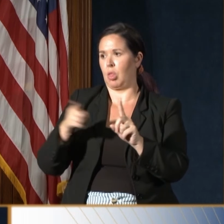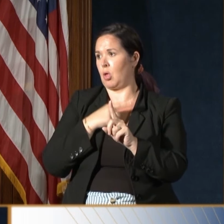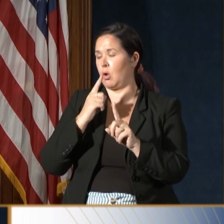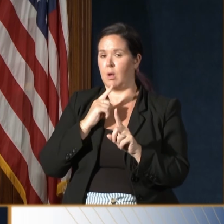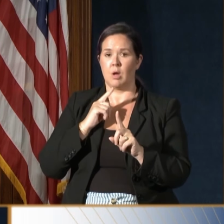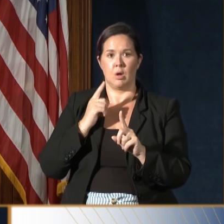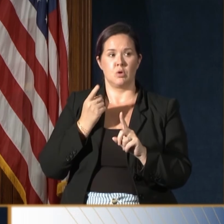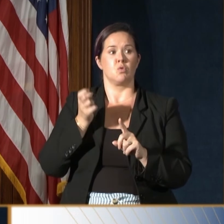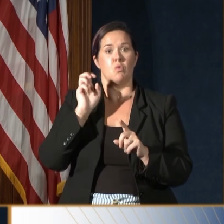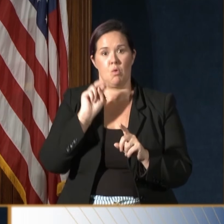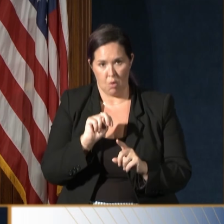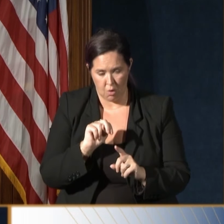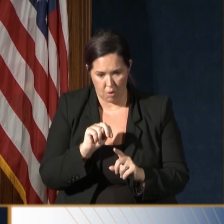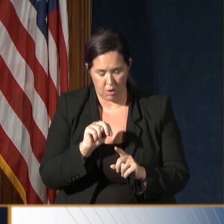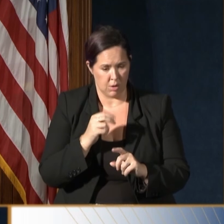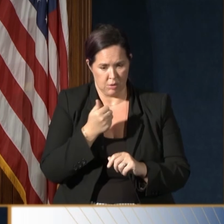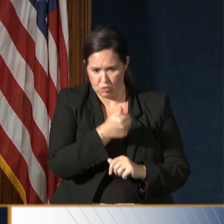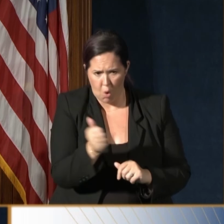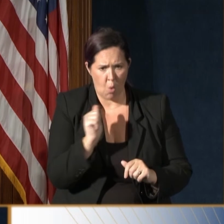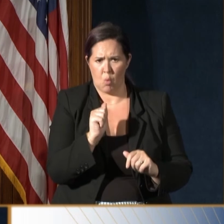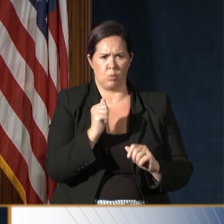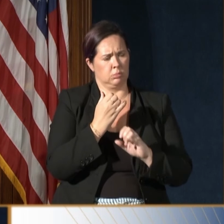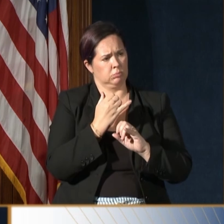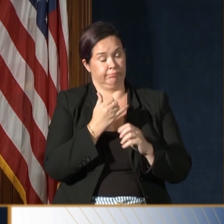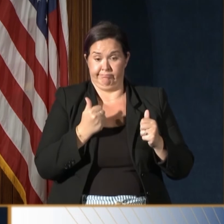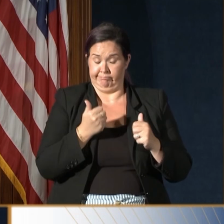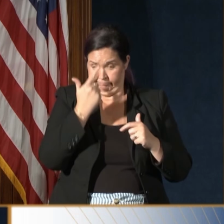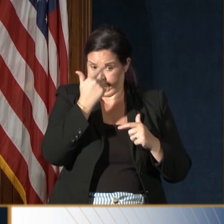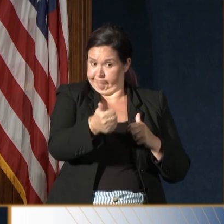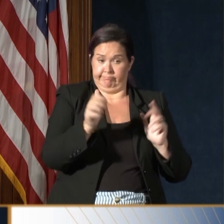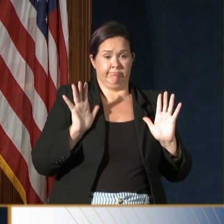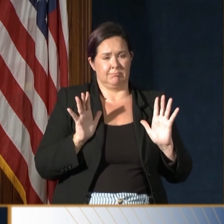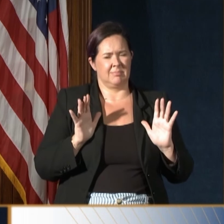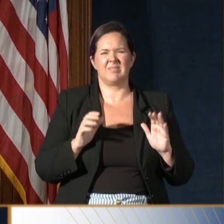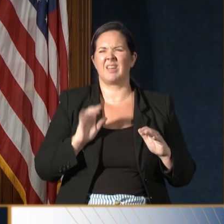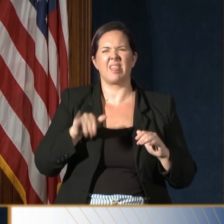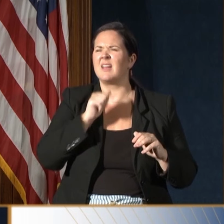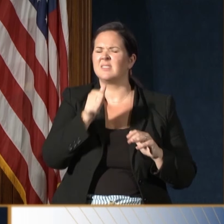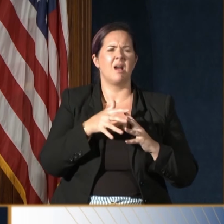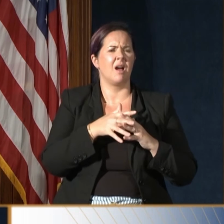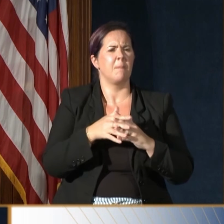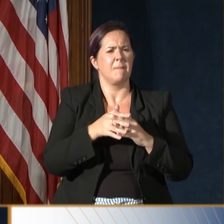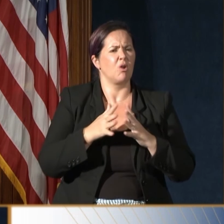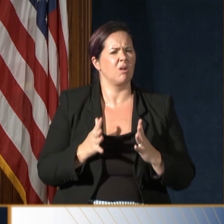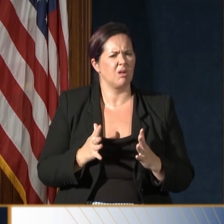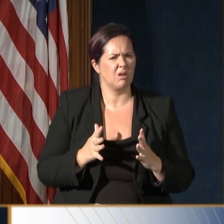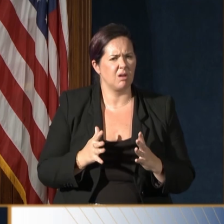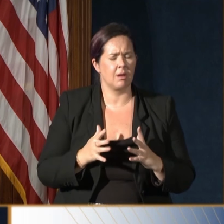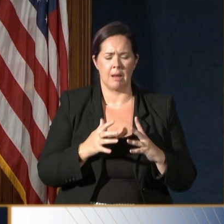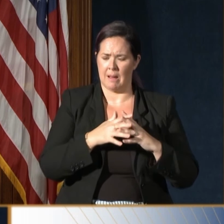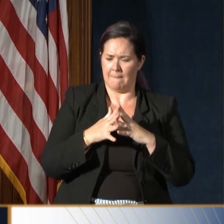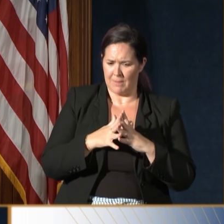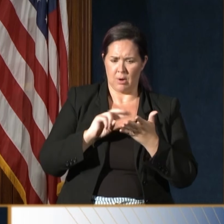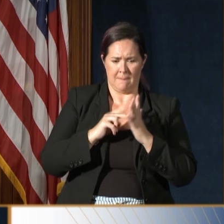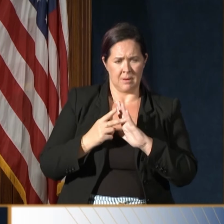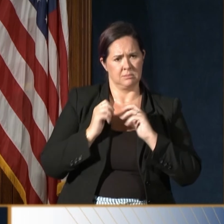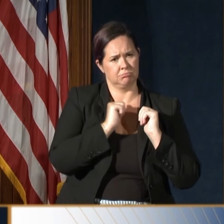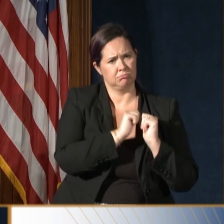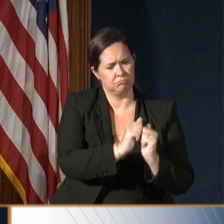own. That's not America. In America, we are together. We are to lift